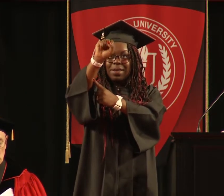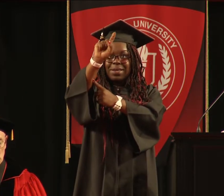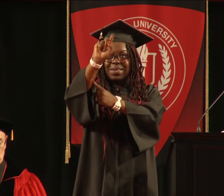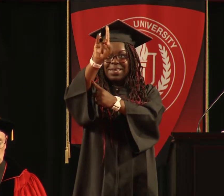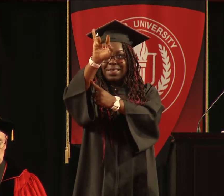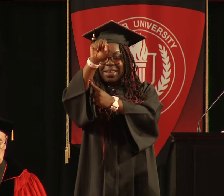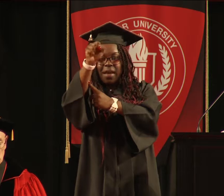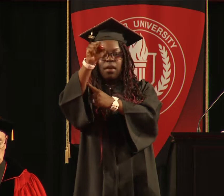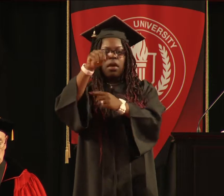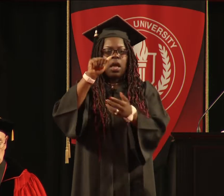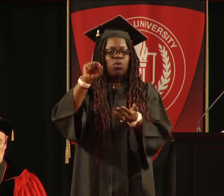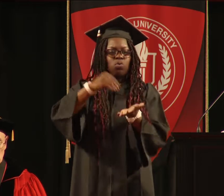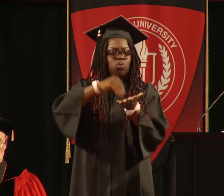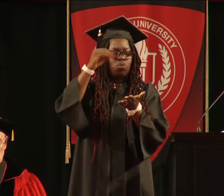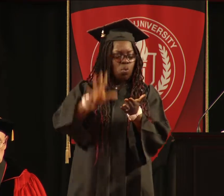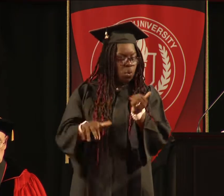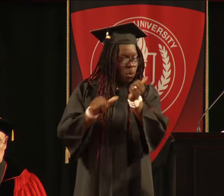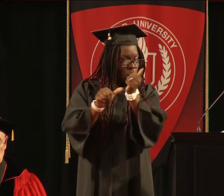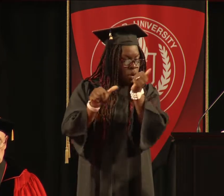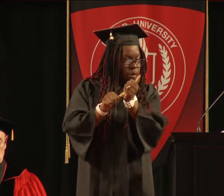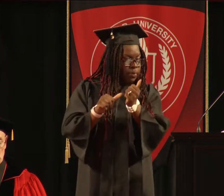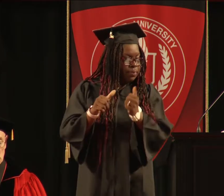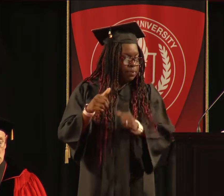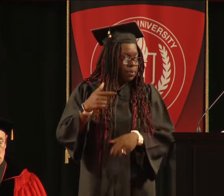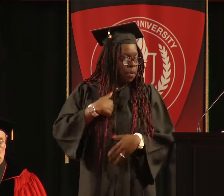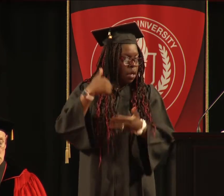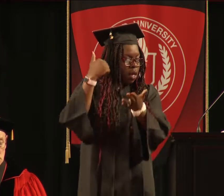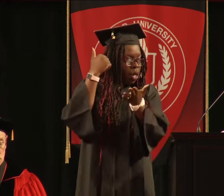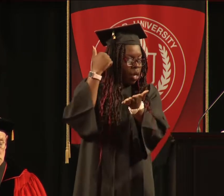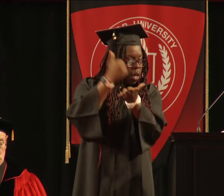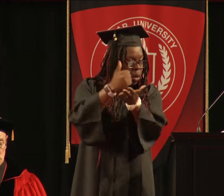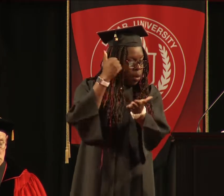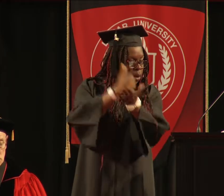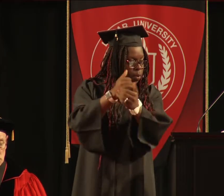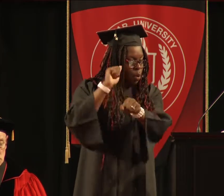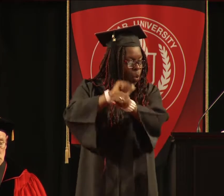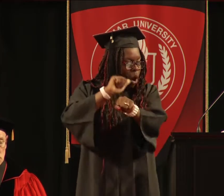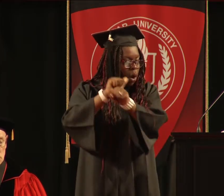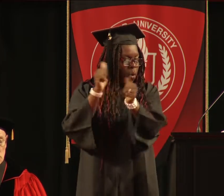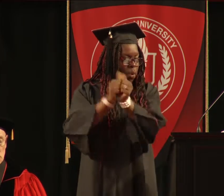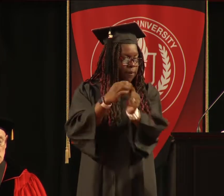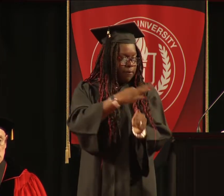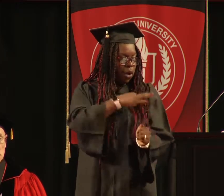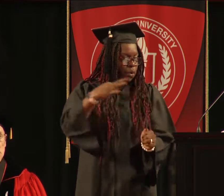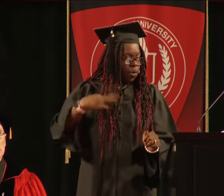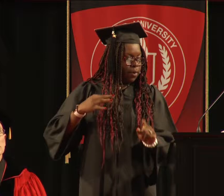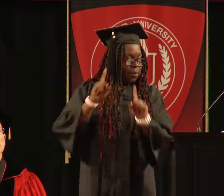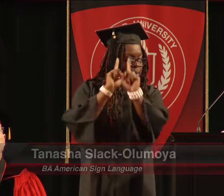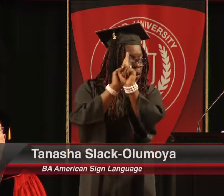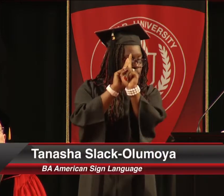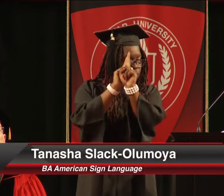And then I was hired in the Department of Deaf Studies and Deaf Education as a student assistant, and I worked